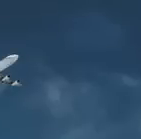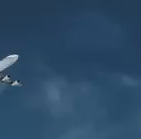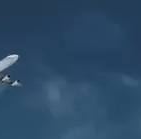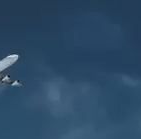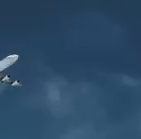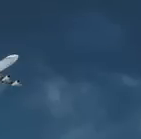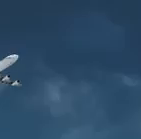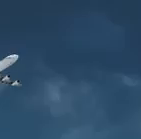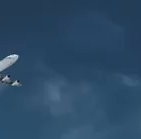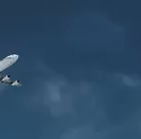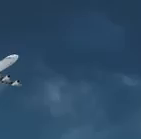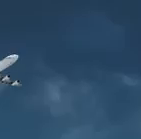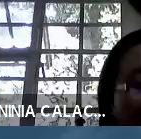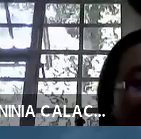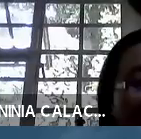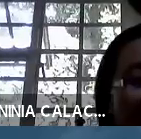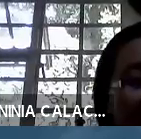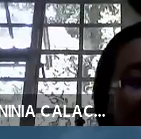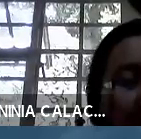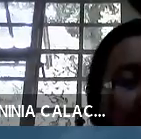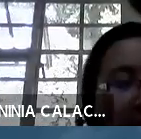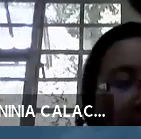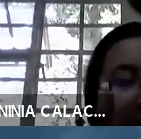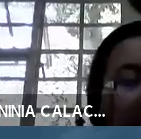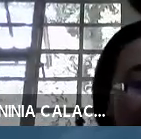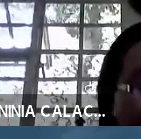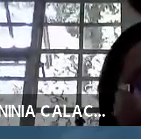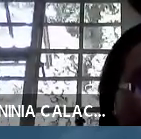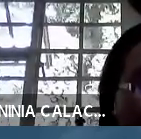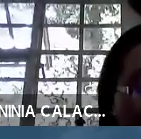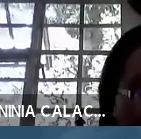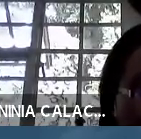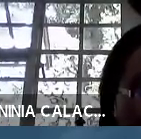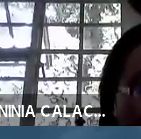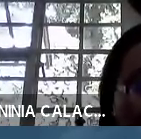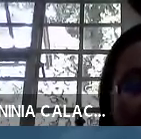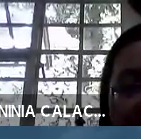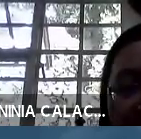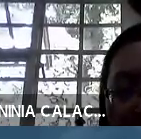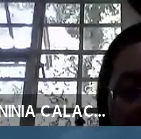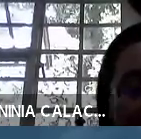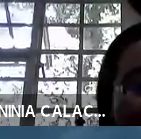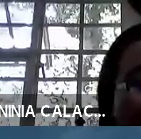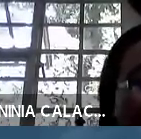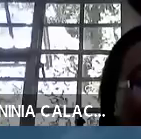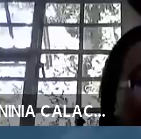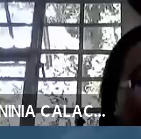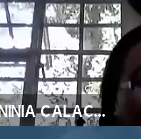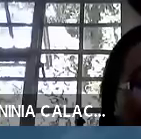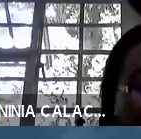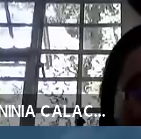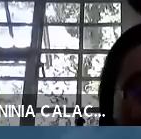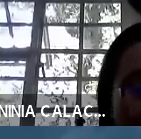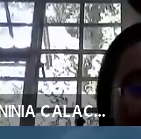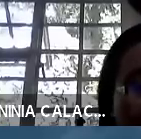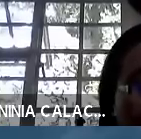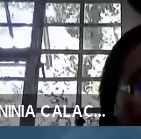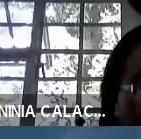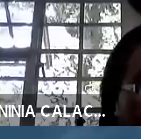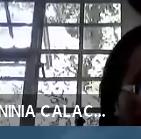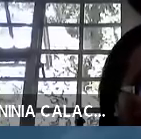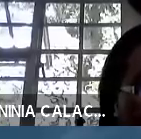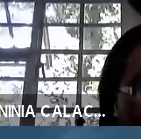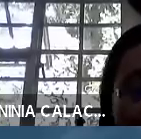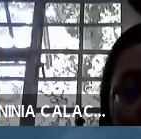Dean Pilar Romero, Reverend Father Max Gatella, dear administrators, academic officials, esteemed